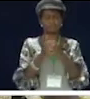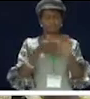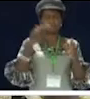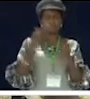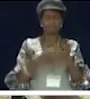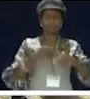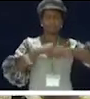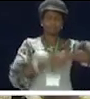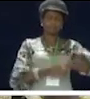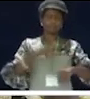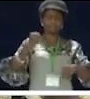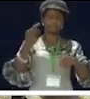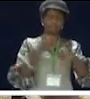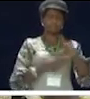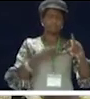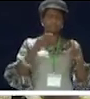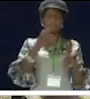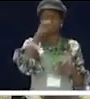Protect them from evil.